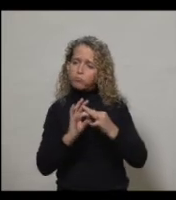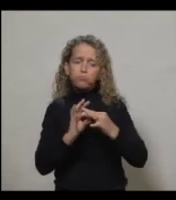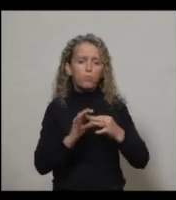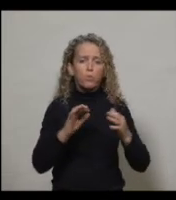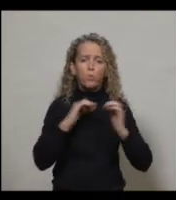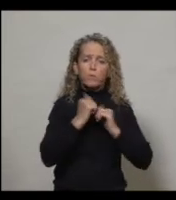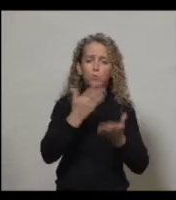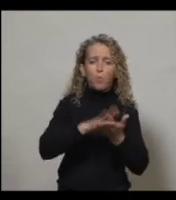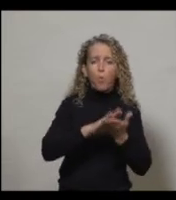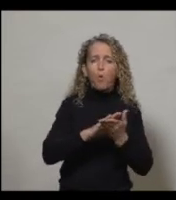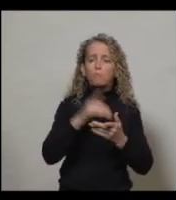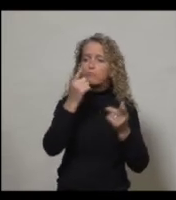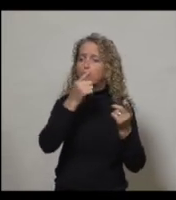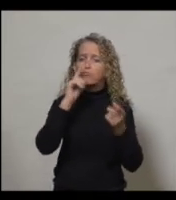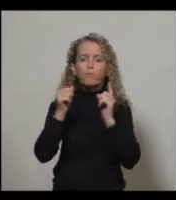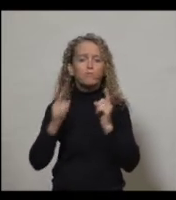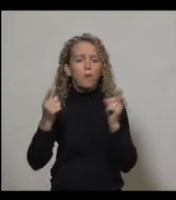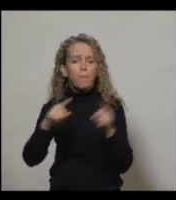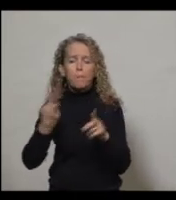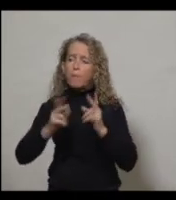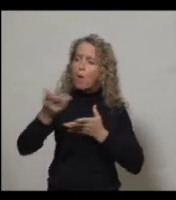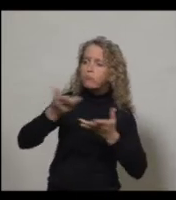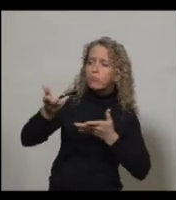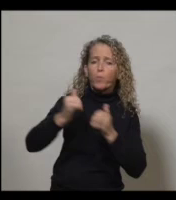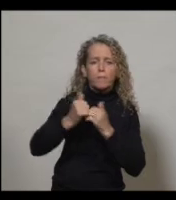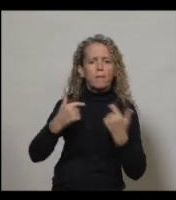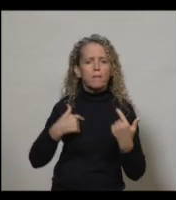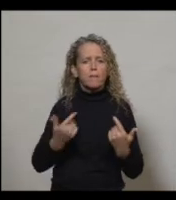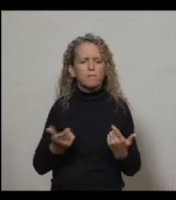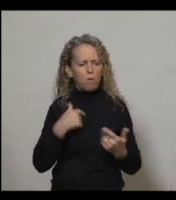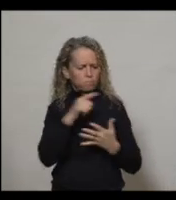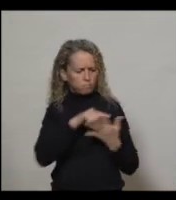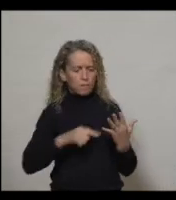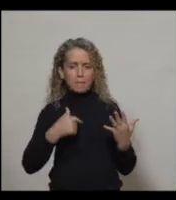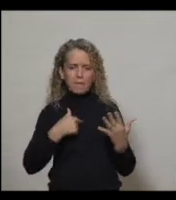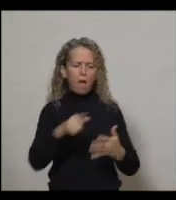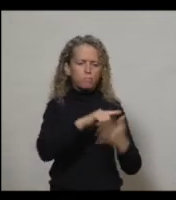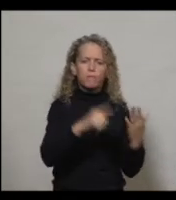part of the changes that are happening? So thinking again how these principles apply to the staff.